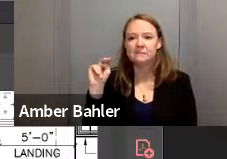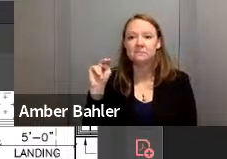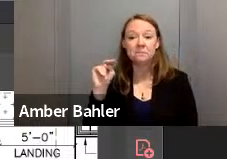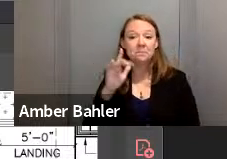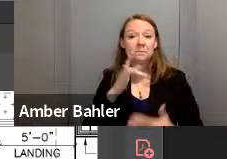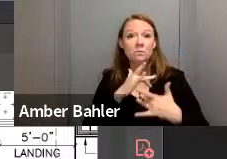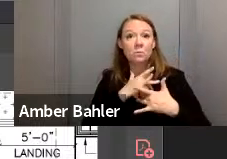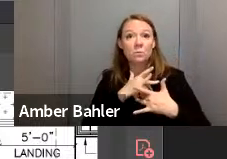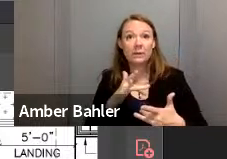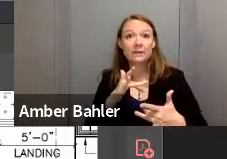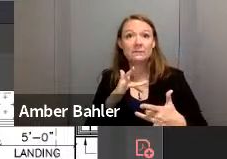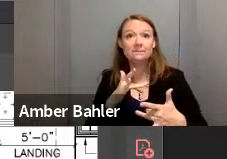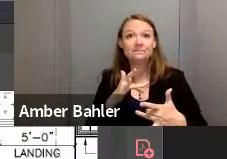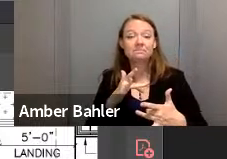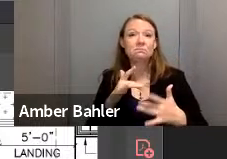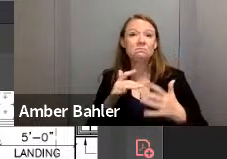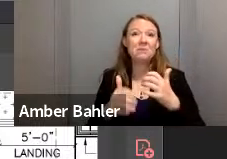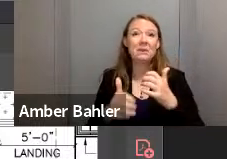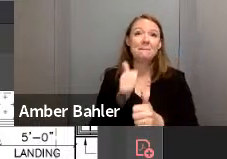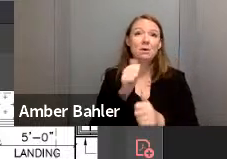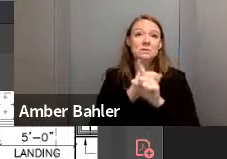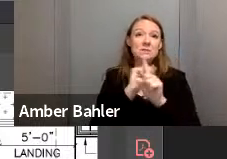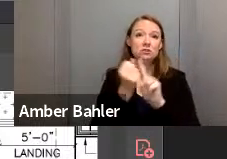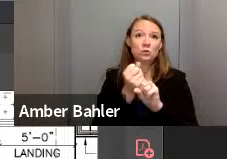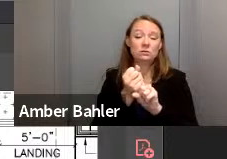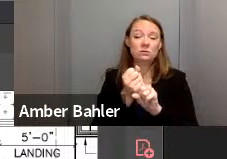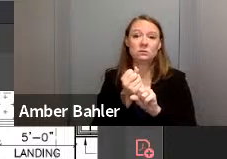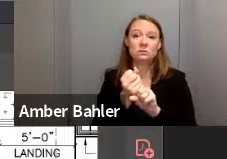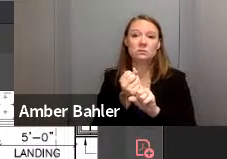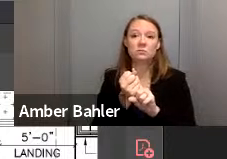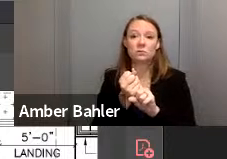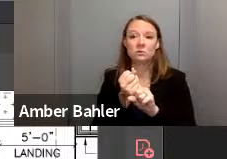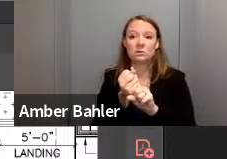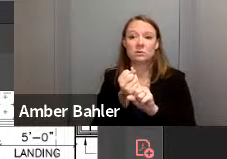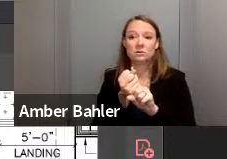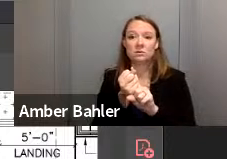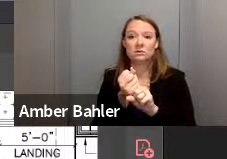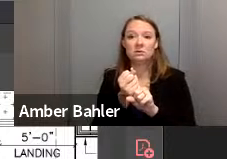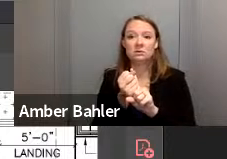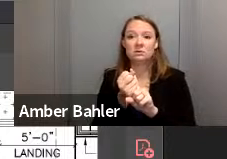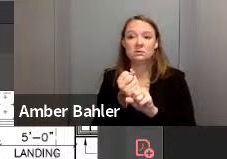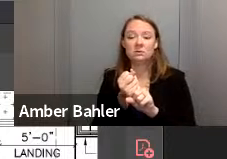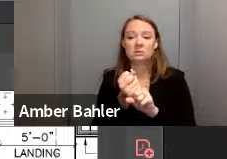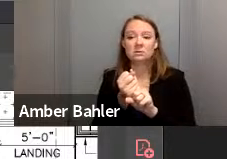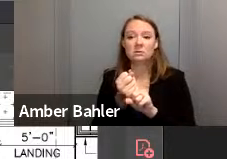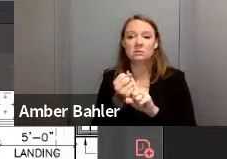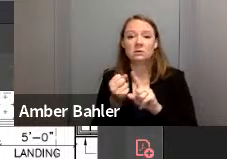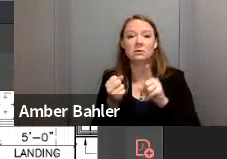typically, under most circumstances, the majority of the system